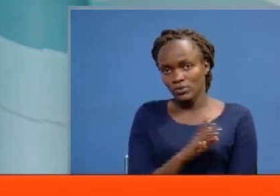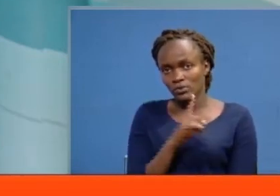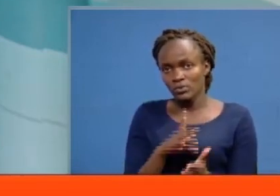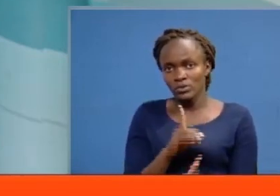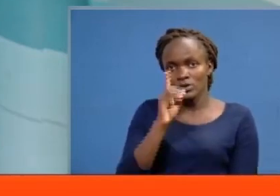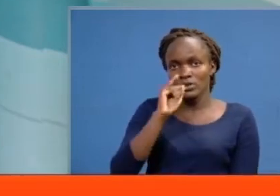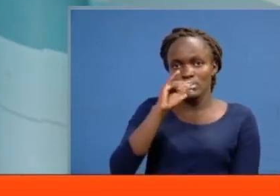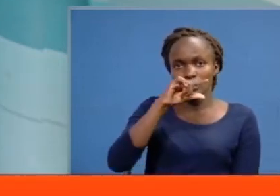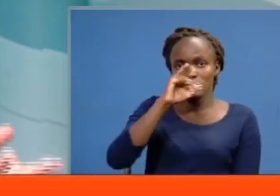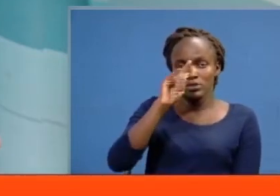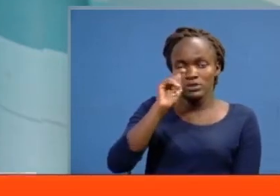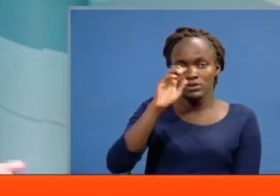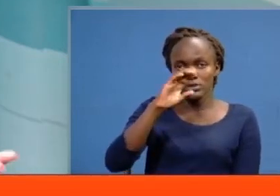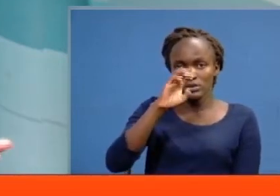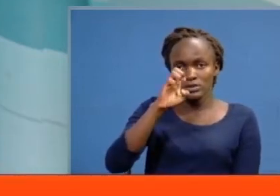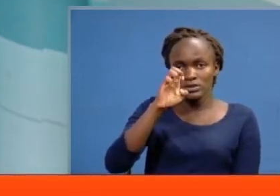we